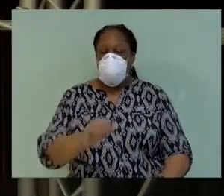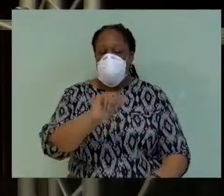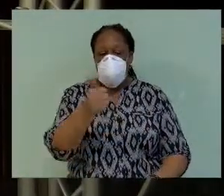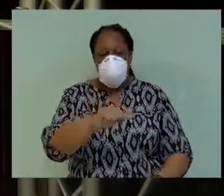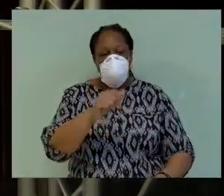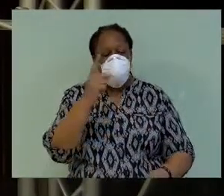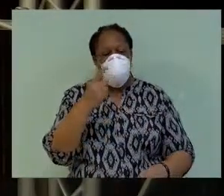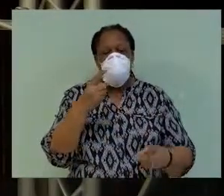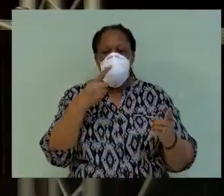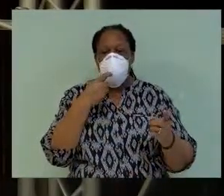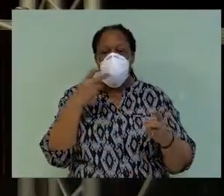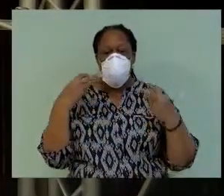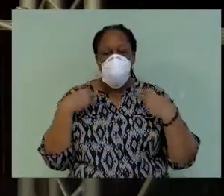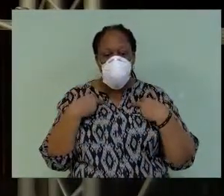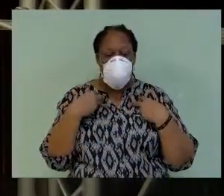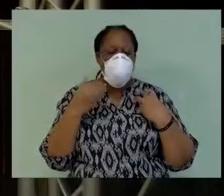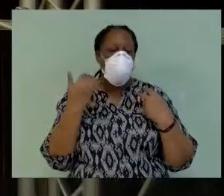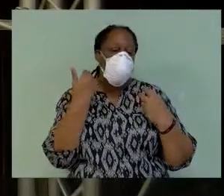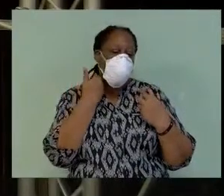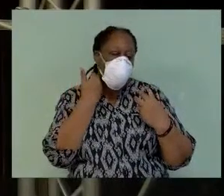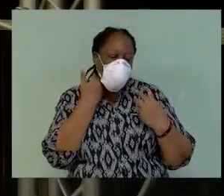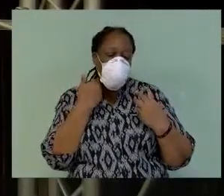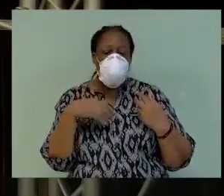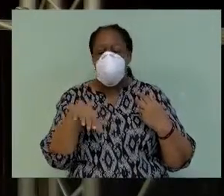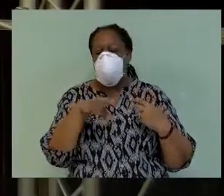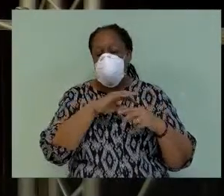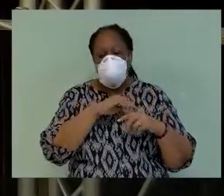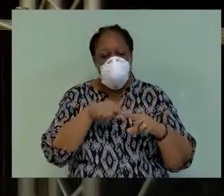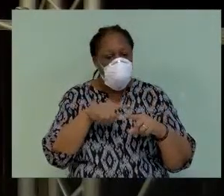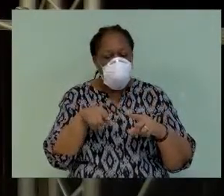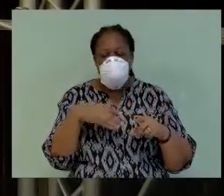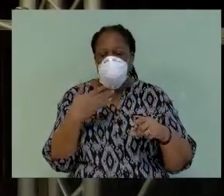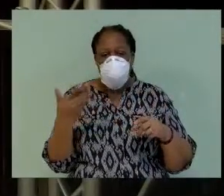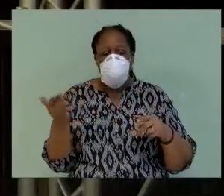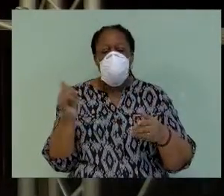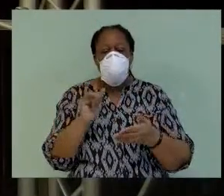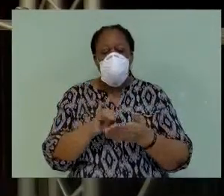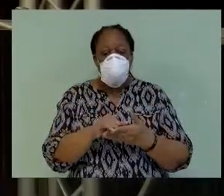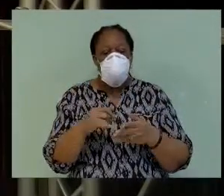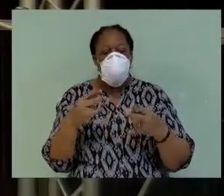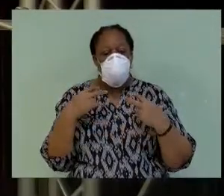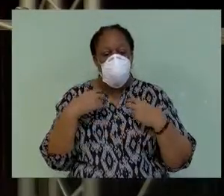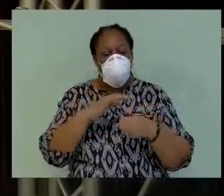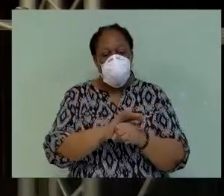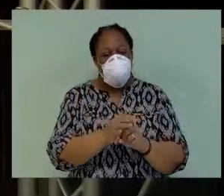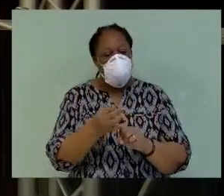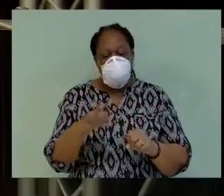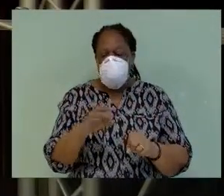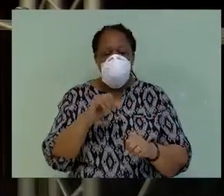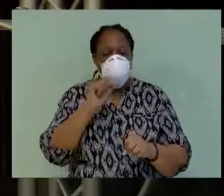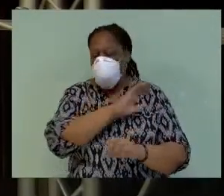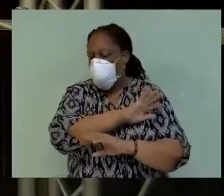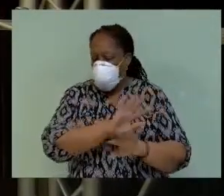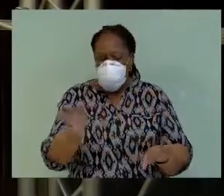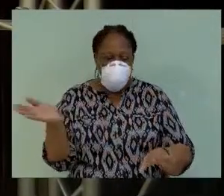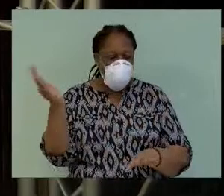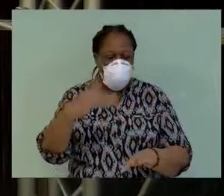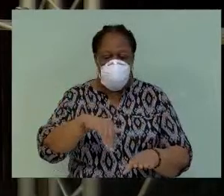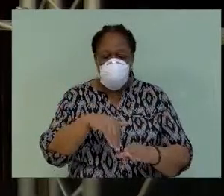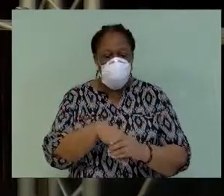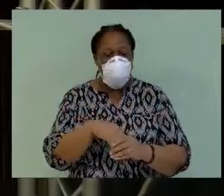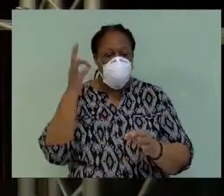symptoms or other symptoms associated with COVID-19 will not be permitted in the court.